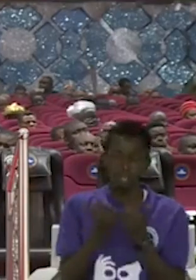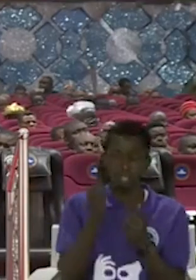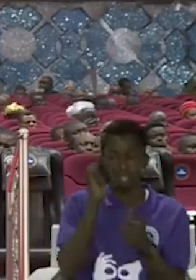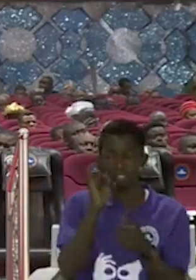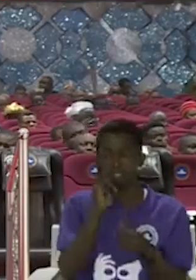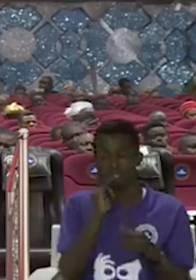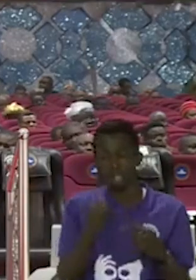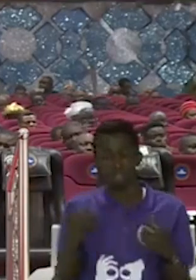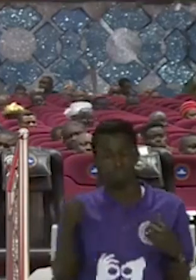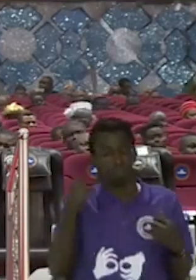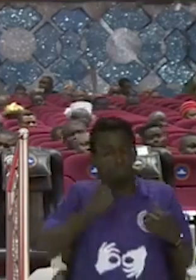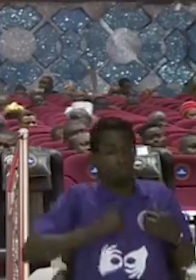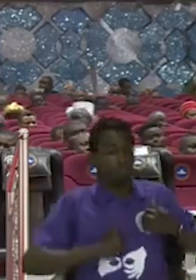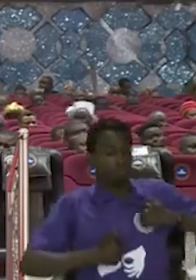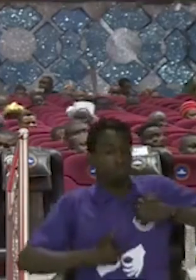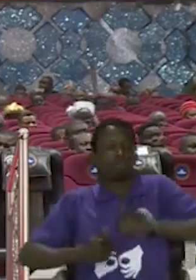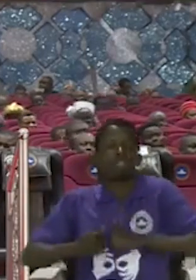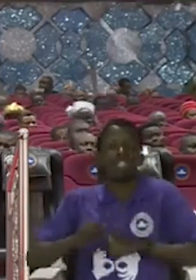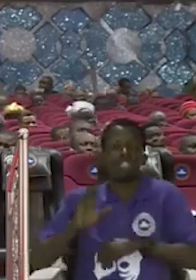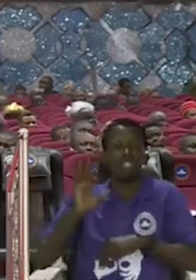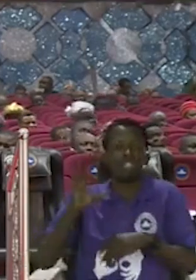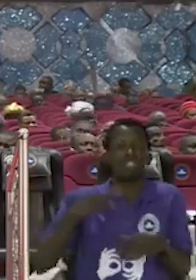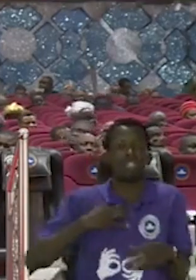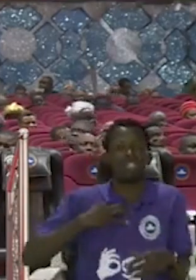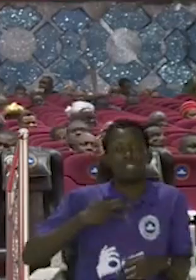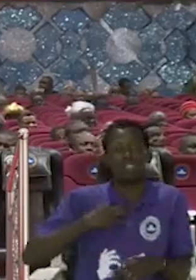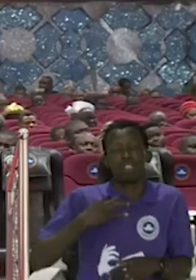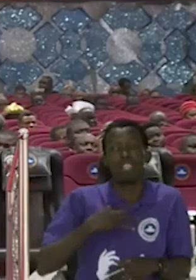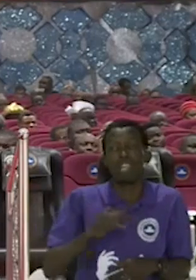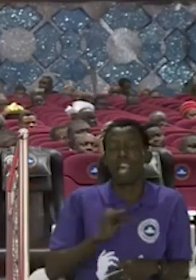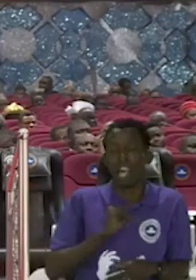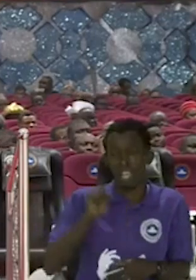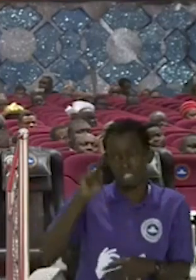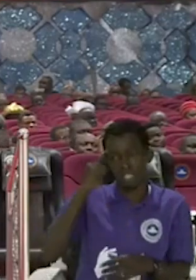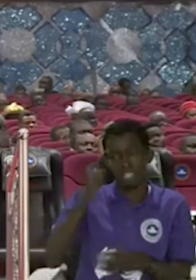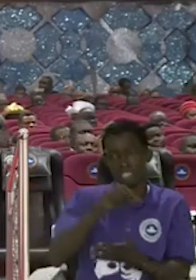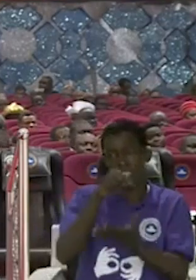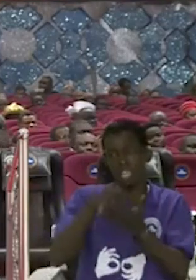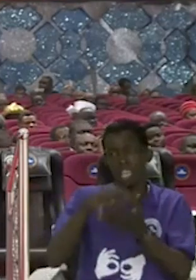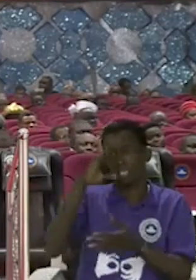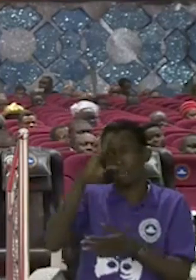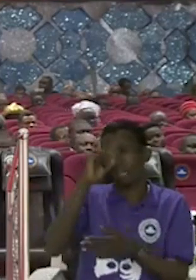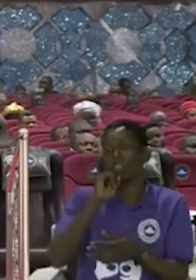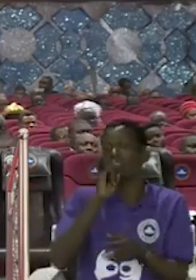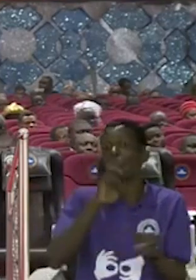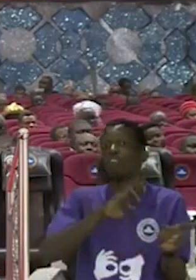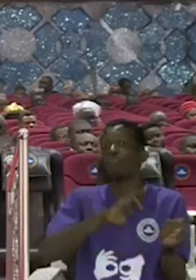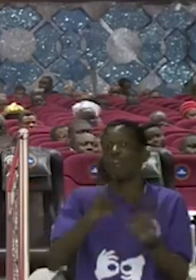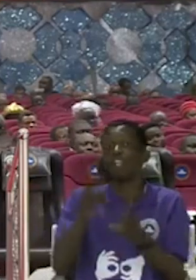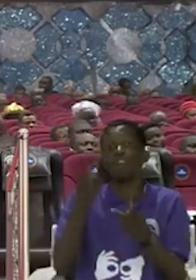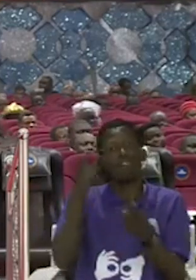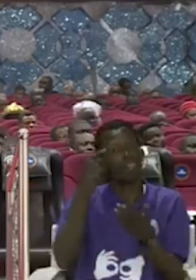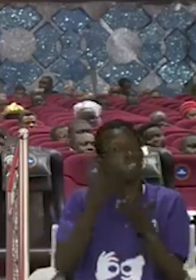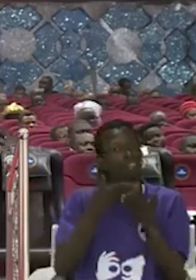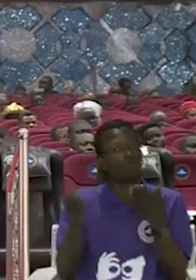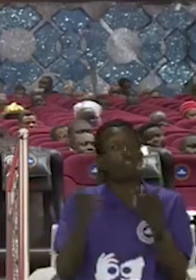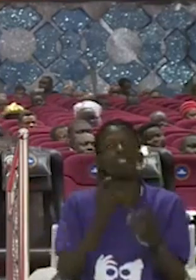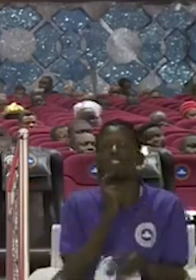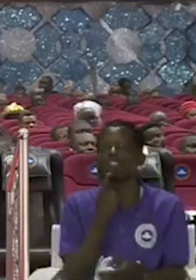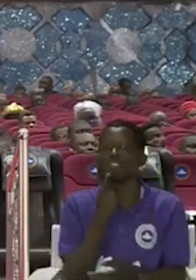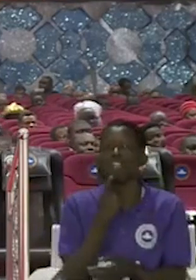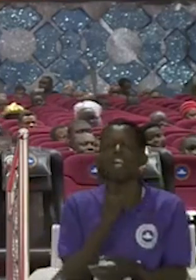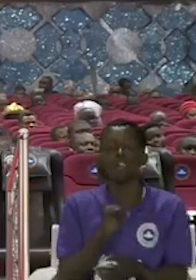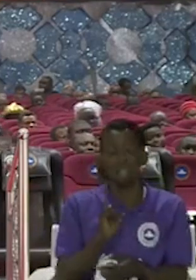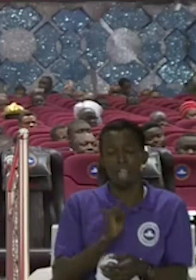jacket. So I thought, this man is ready for something serious. So I was